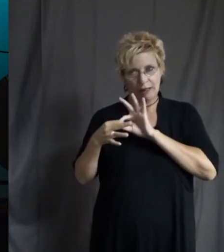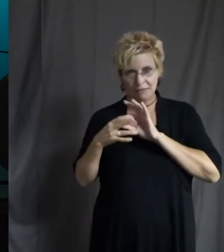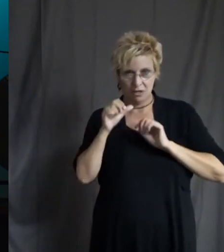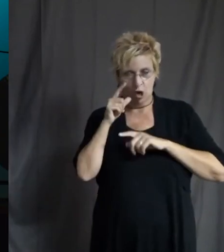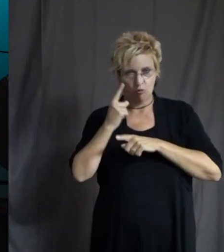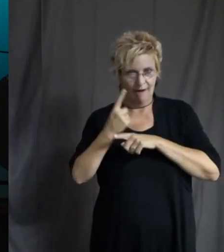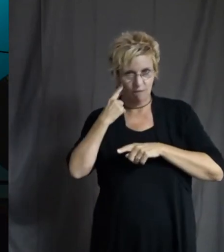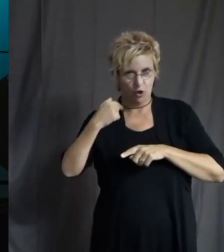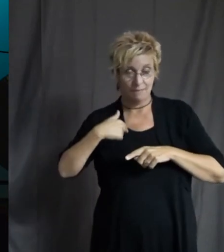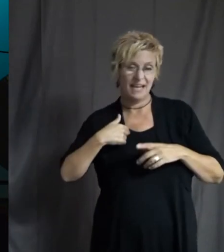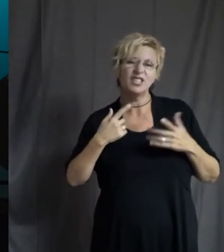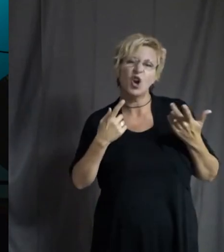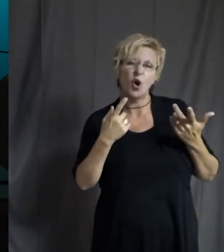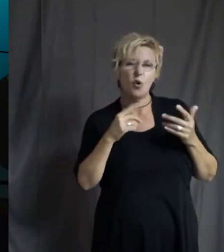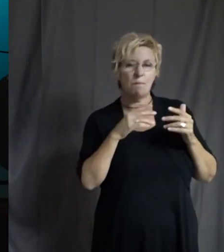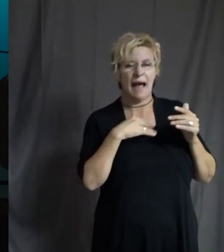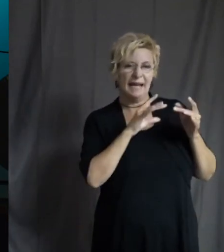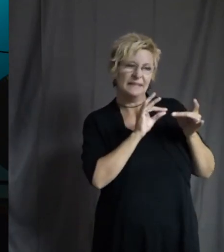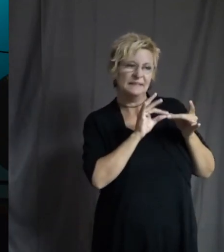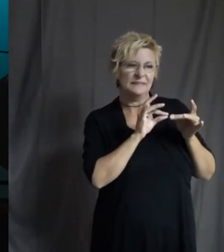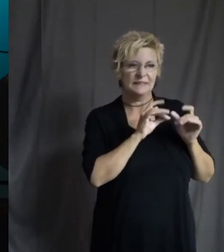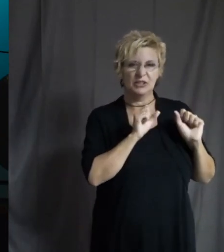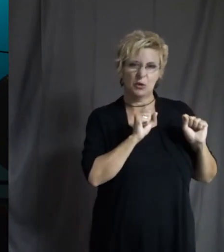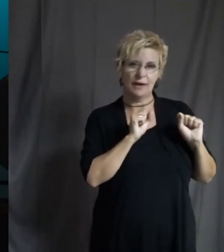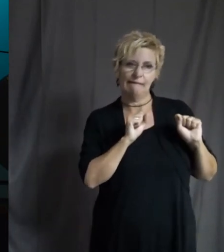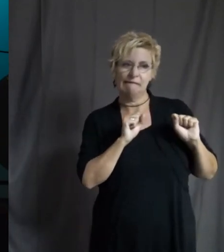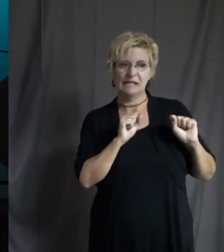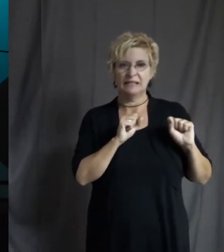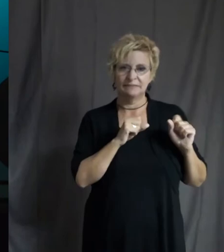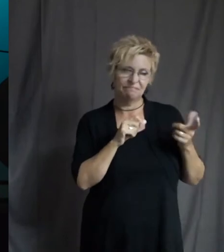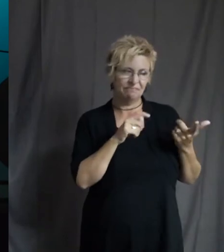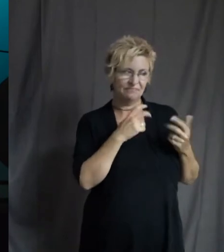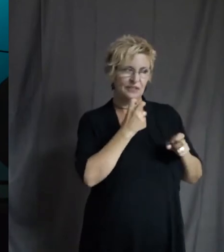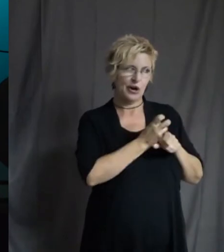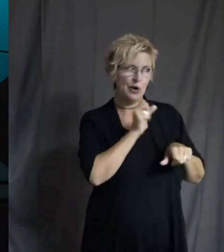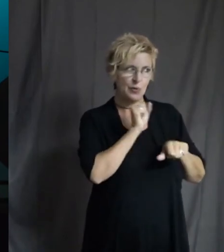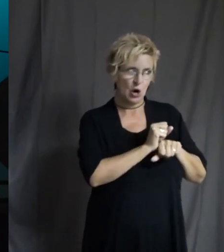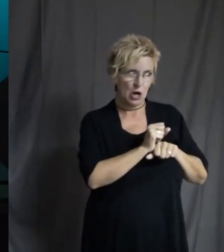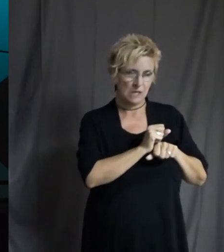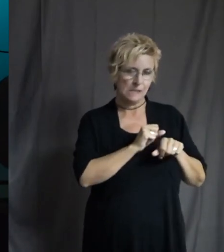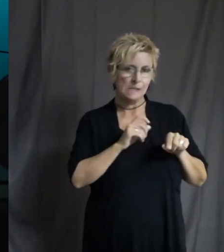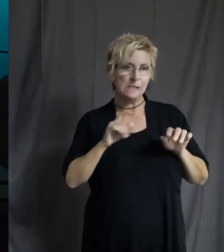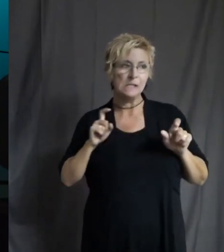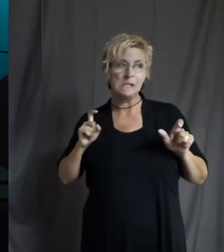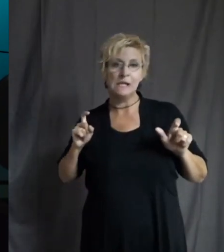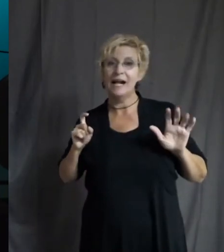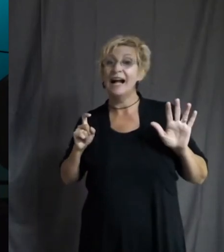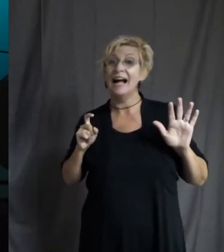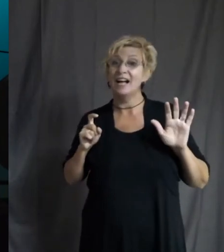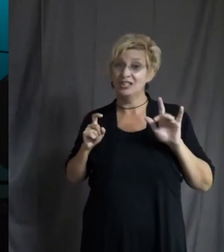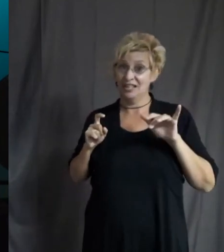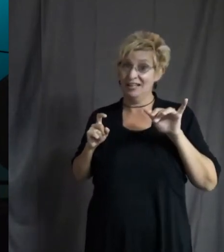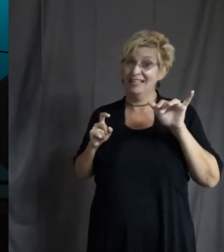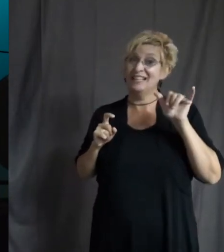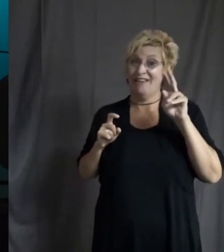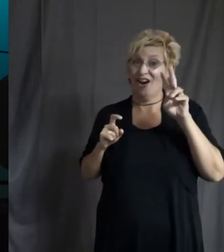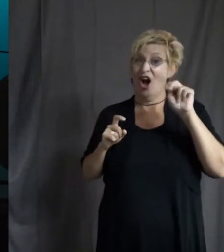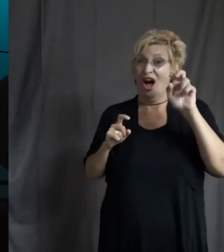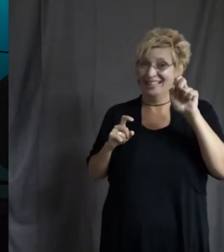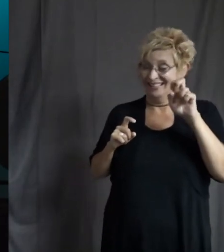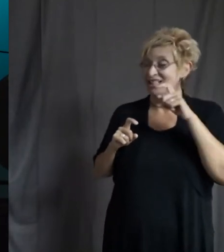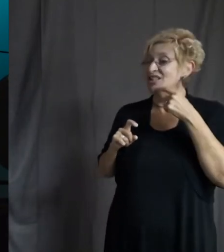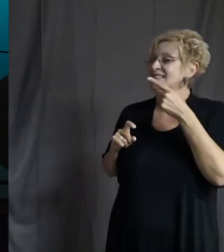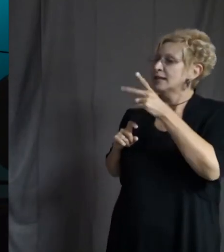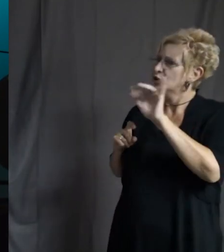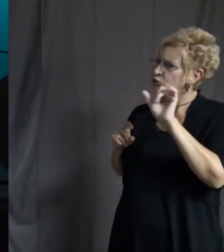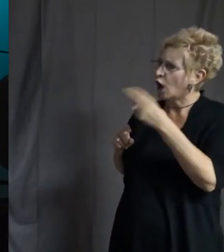ideal, that it somehow meant that it wasn't right for me. And so I said it with some toes sticking out of the door of the relationship. And